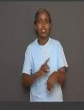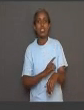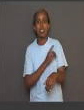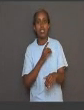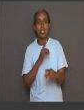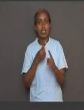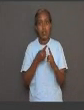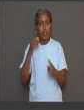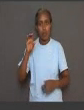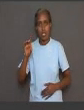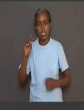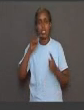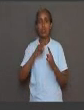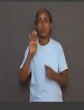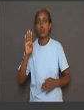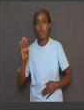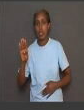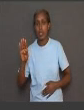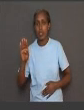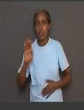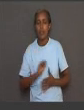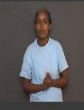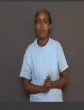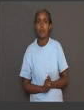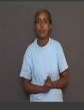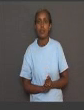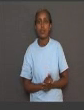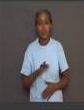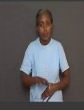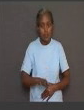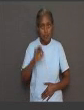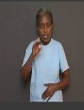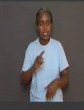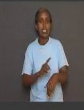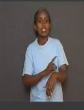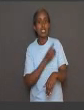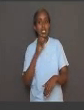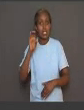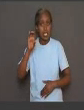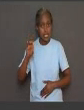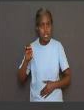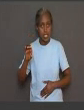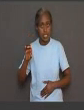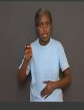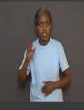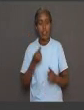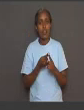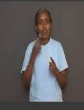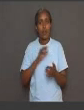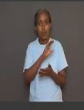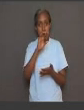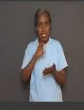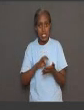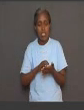distance from C to B. To find the distance C from the